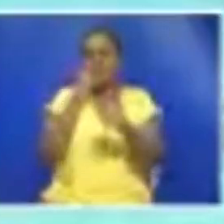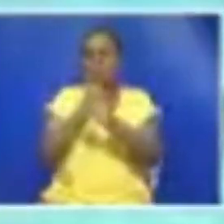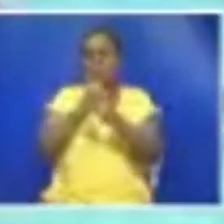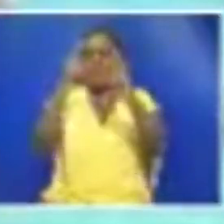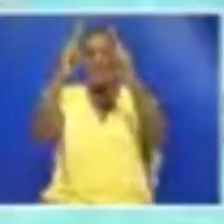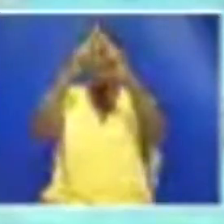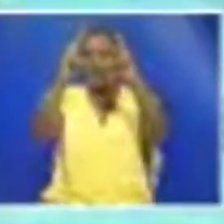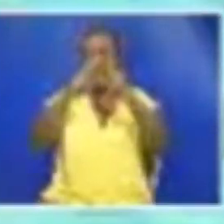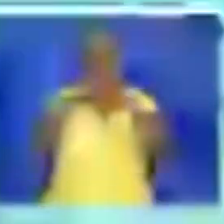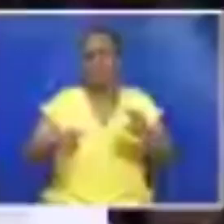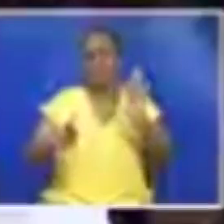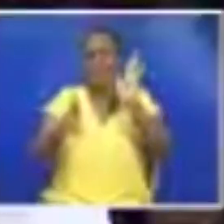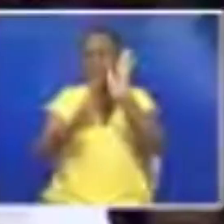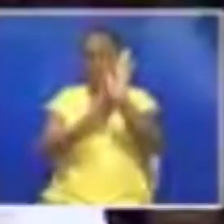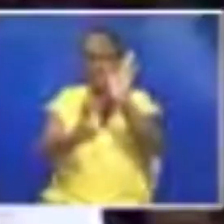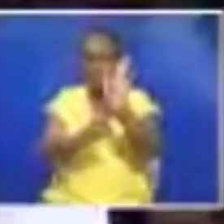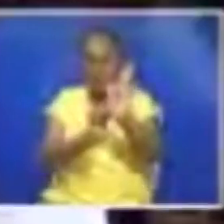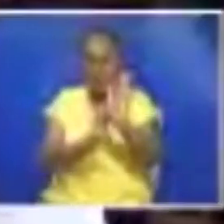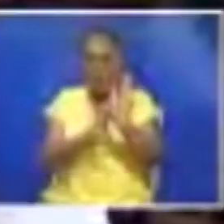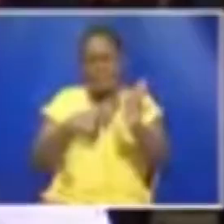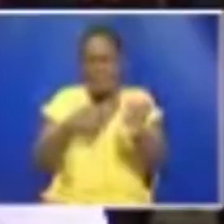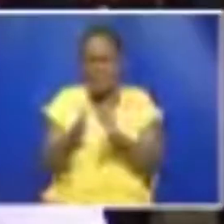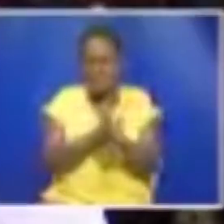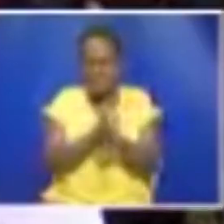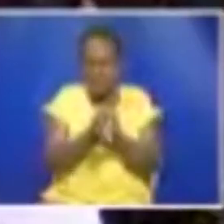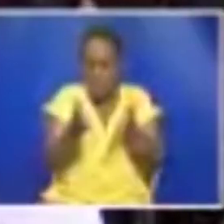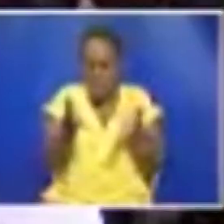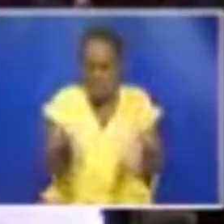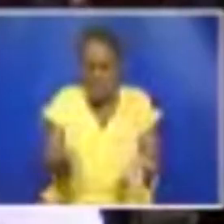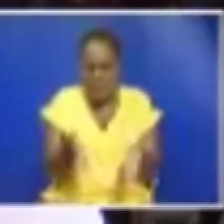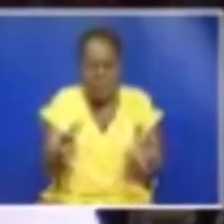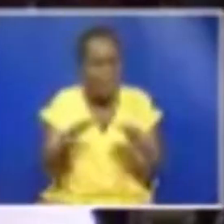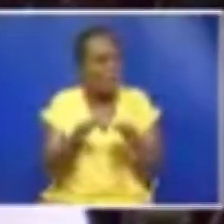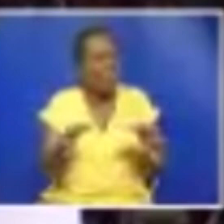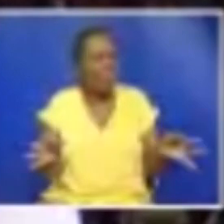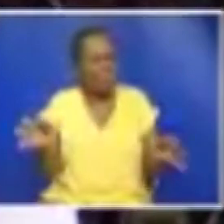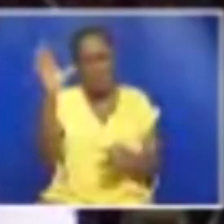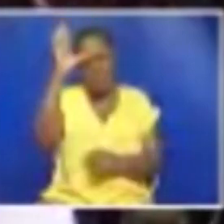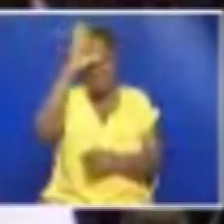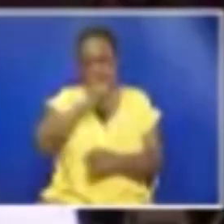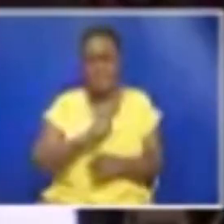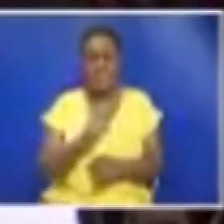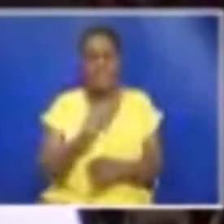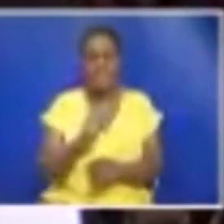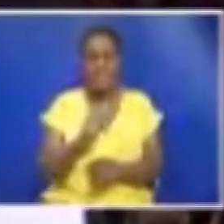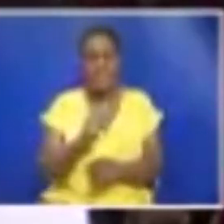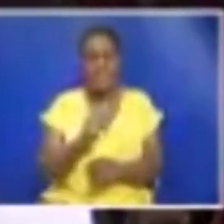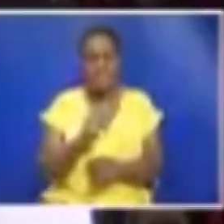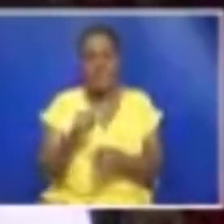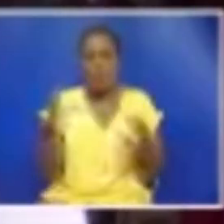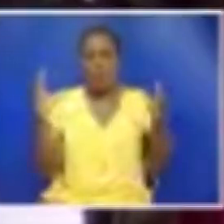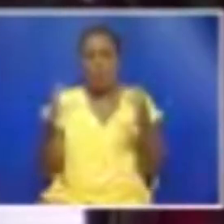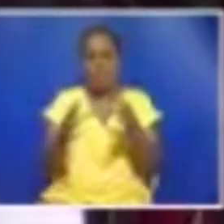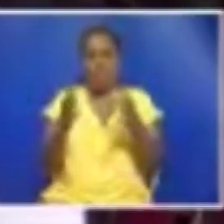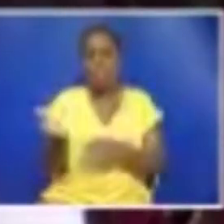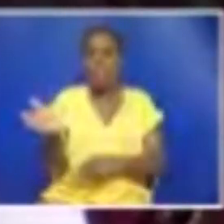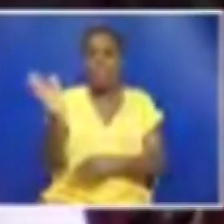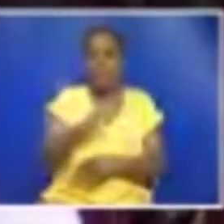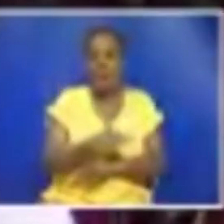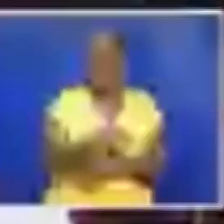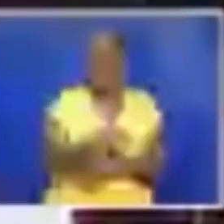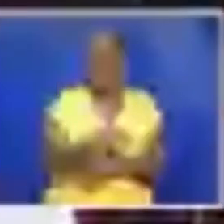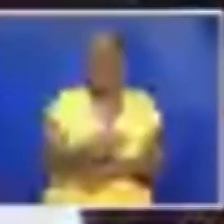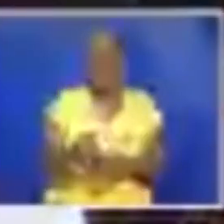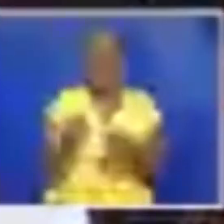assignments as much as possible. I'm very excited to be here. It's been long, and the swimmers have come back with a